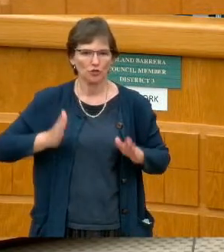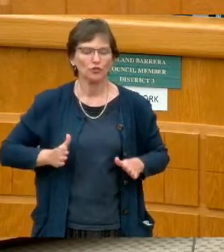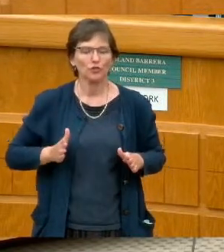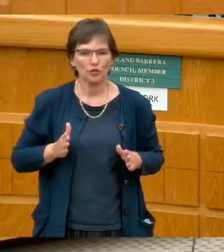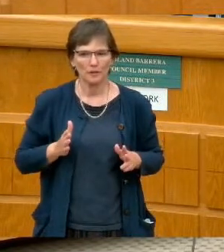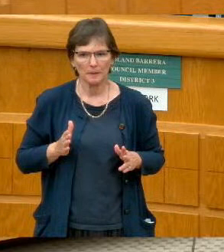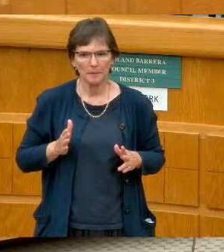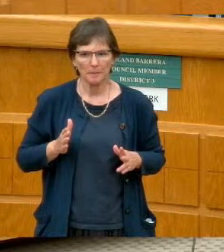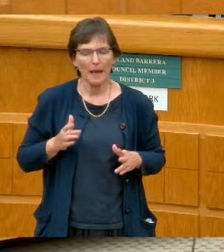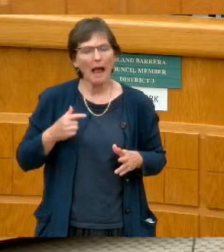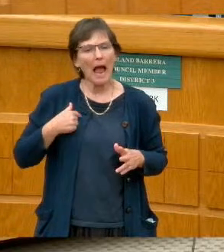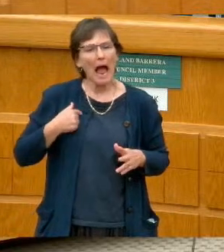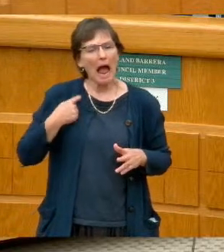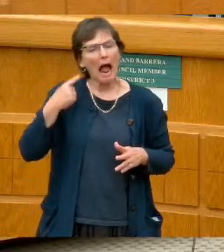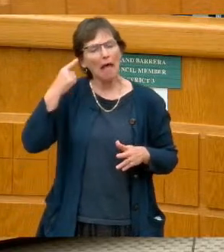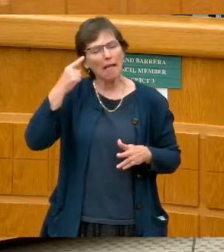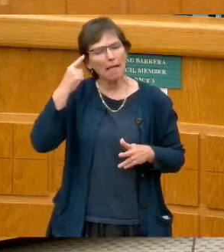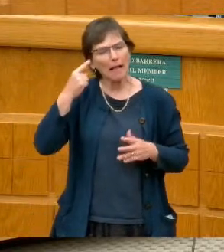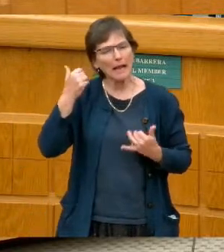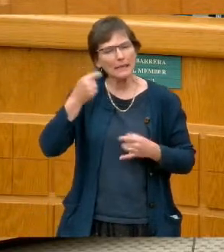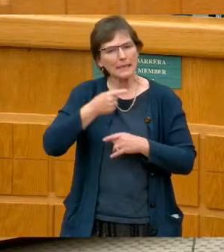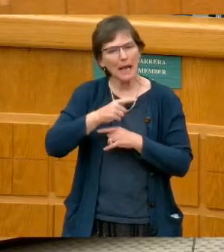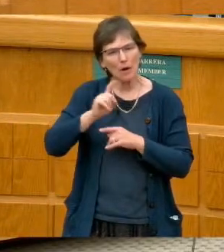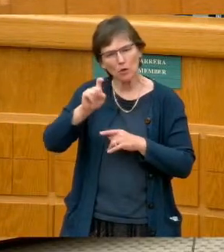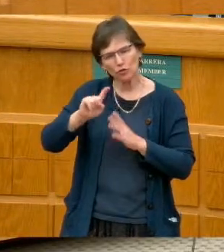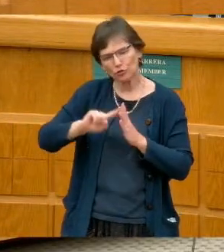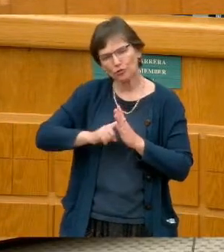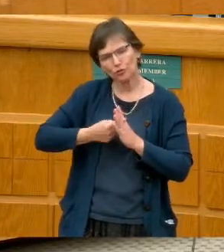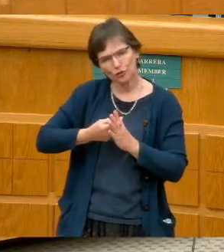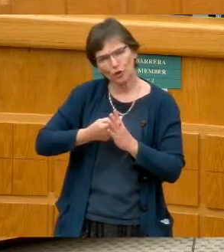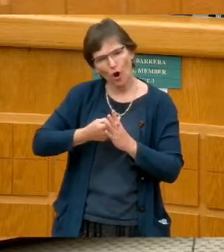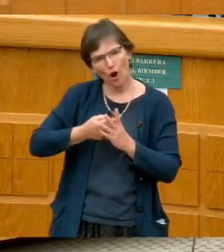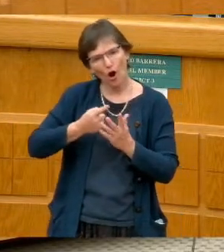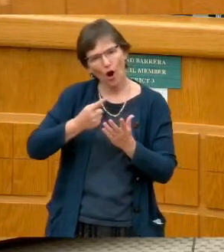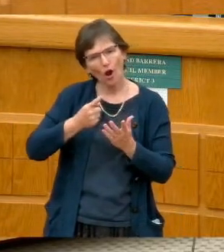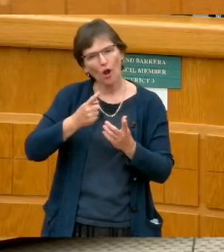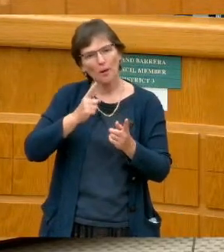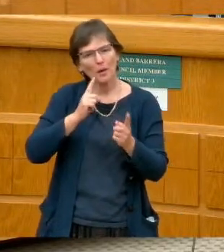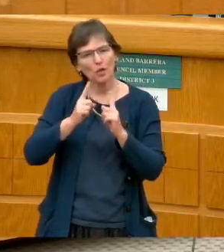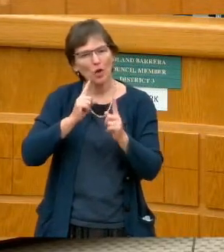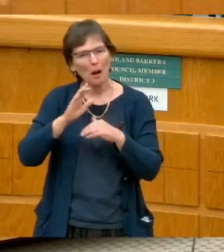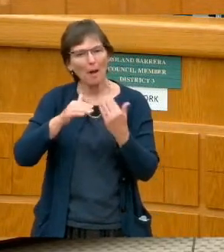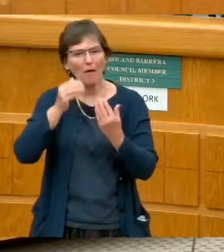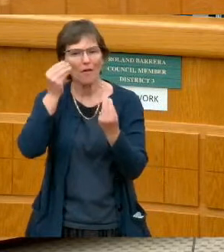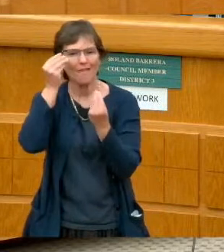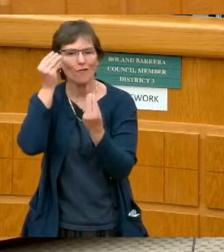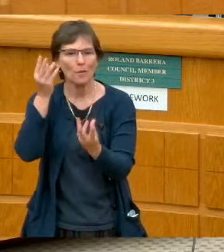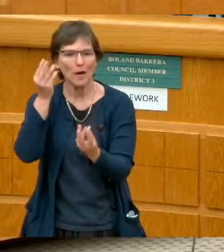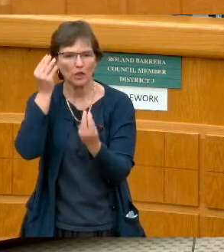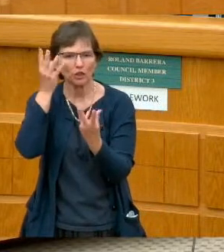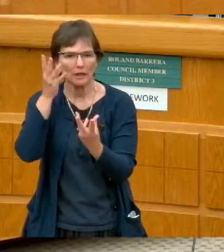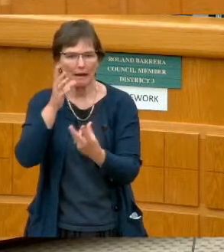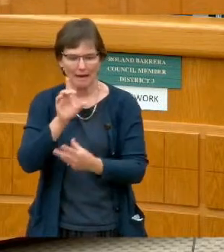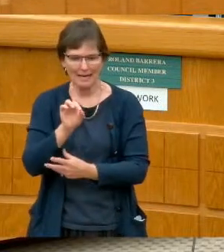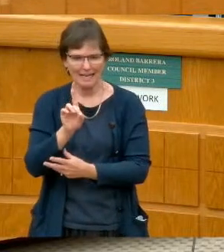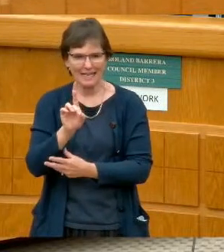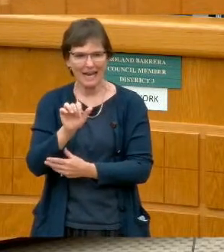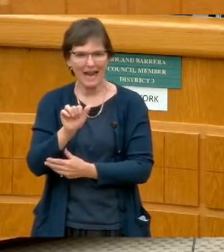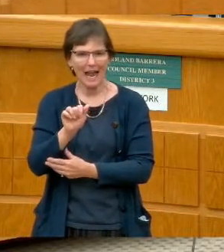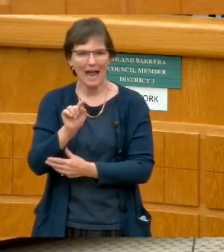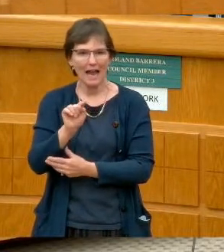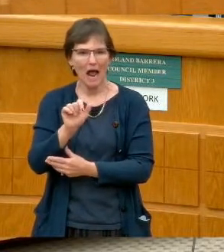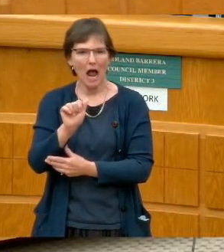So I think today, we should start by talking about information and data